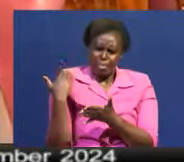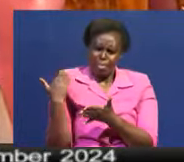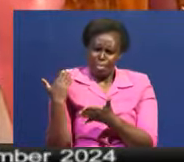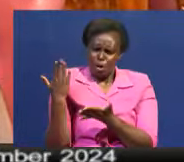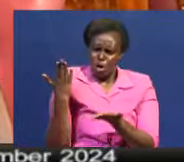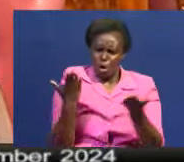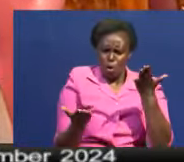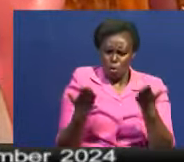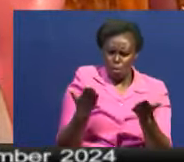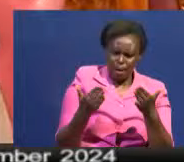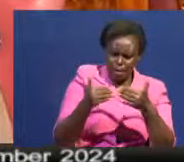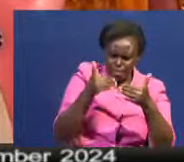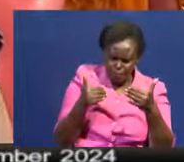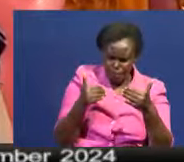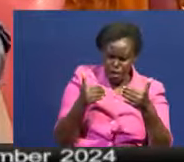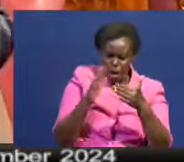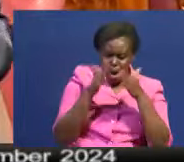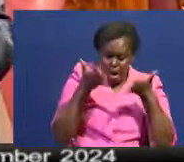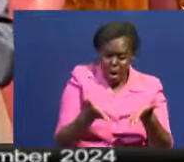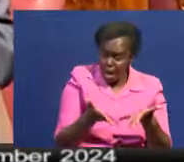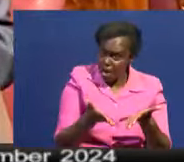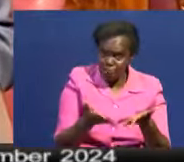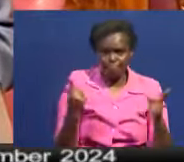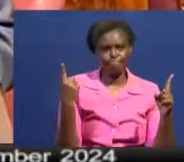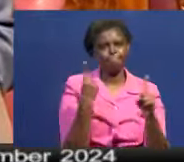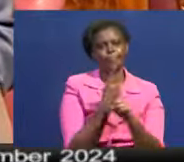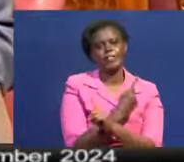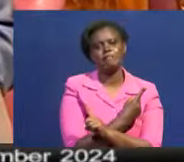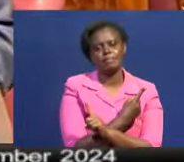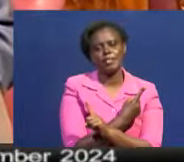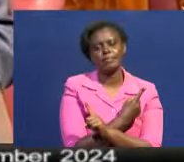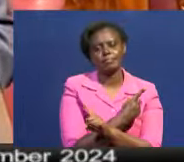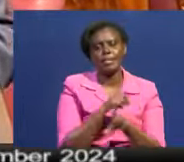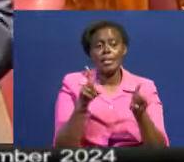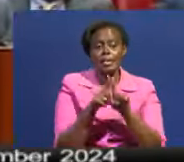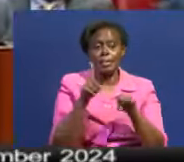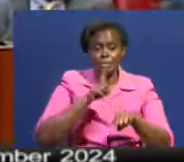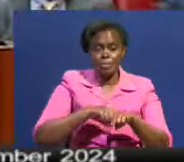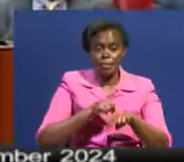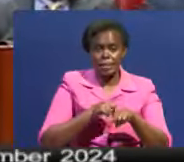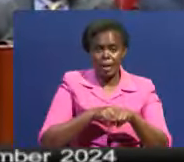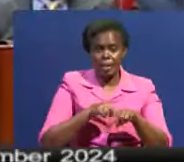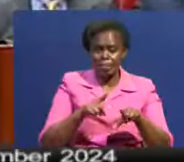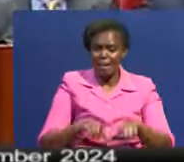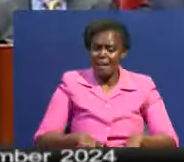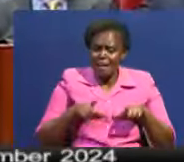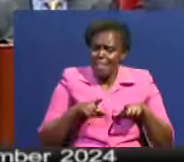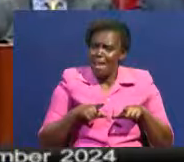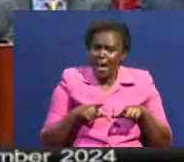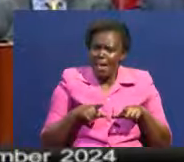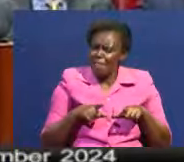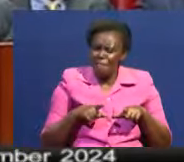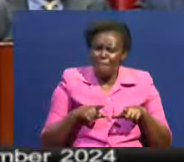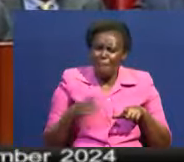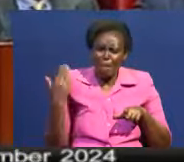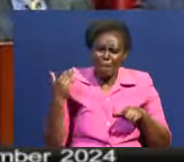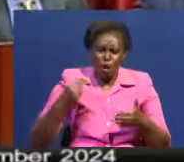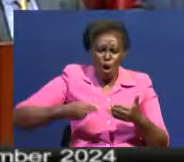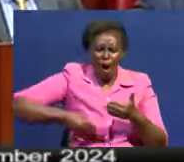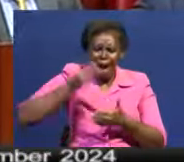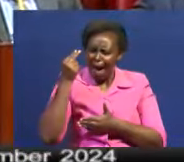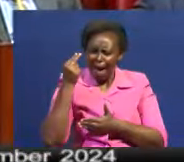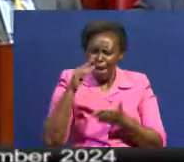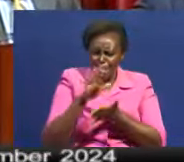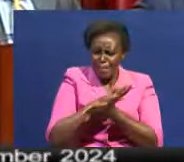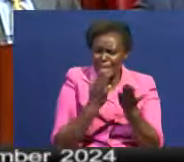ago. At the same time, the cost of living was substantially high, with prices